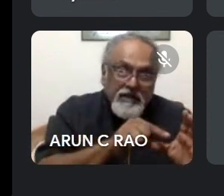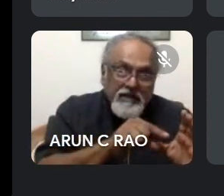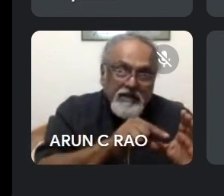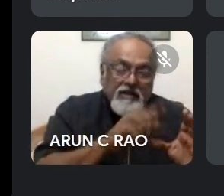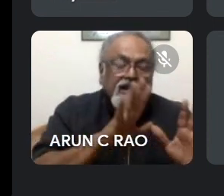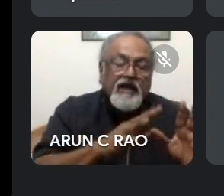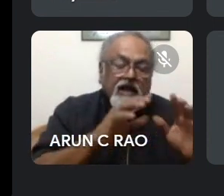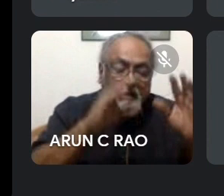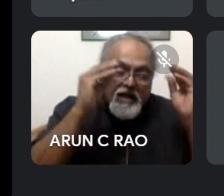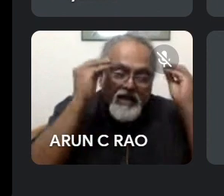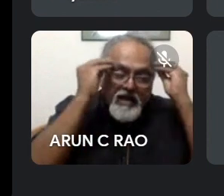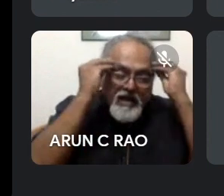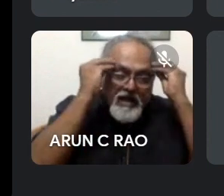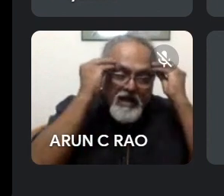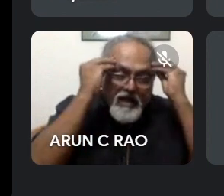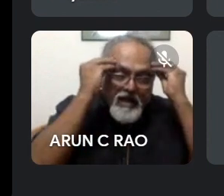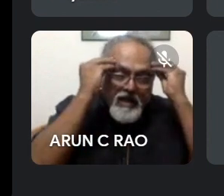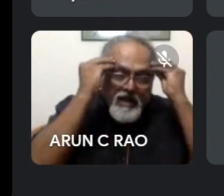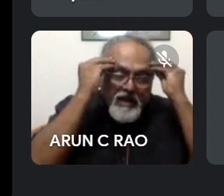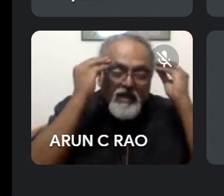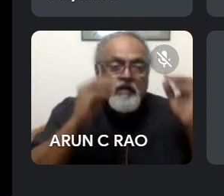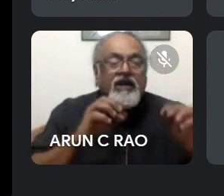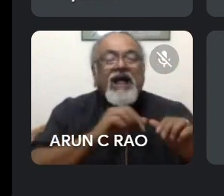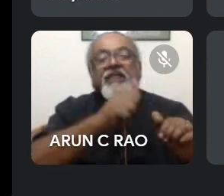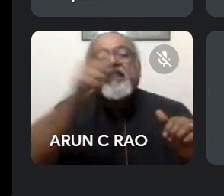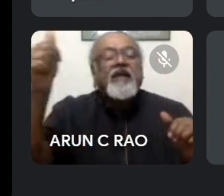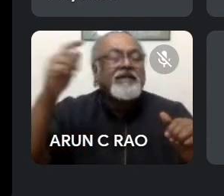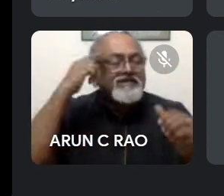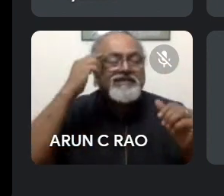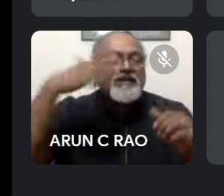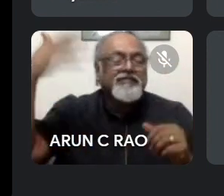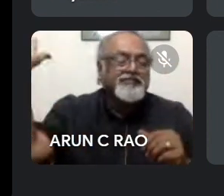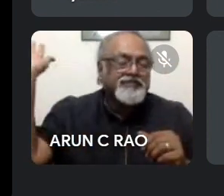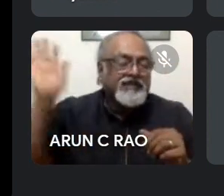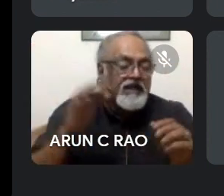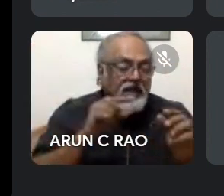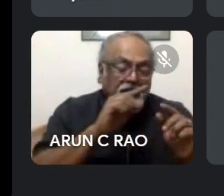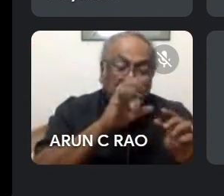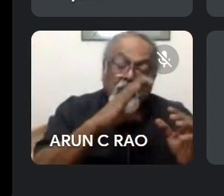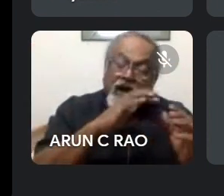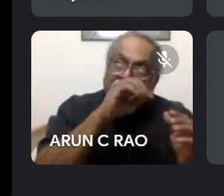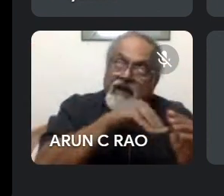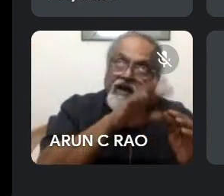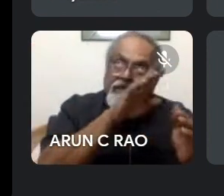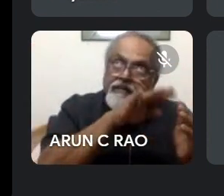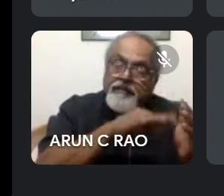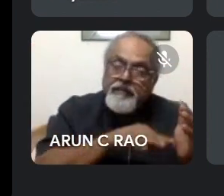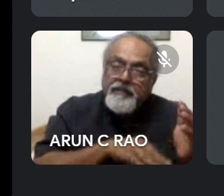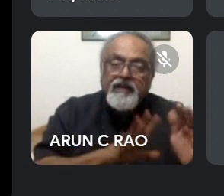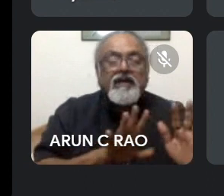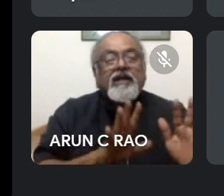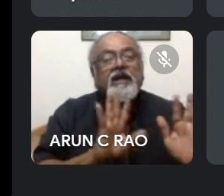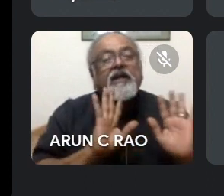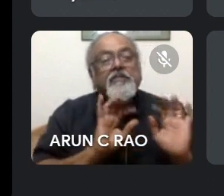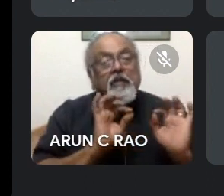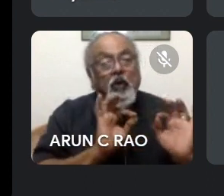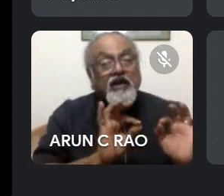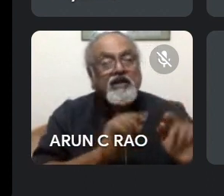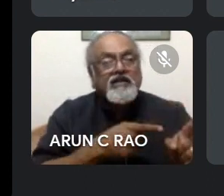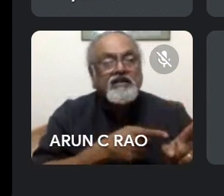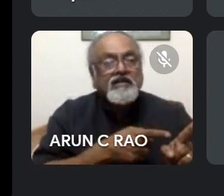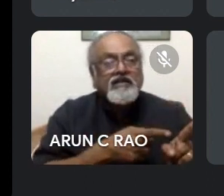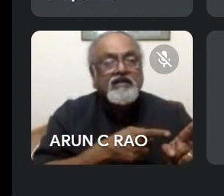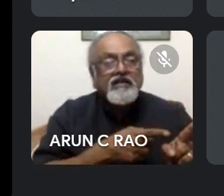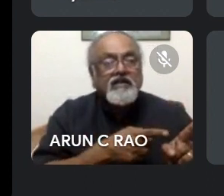this is how you encourage people to do things like this. And it's okay. And this is perhaps the most, if I could